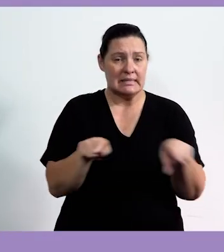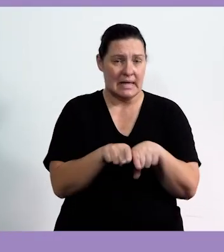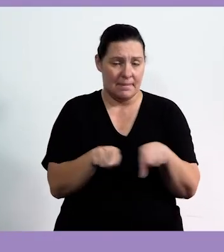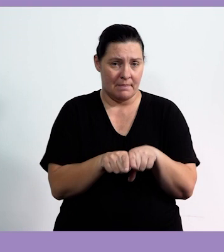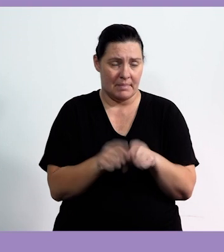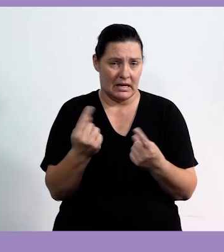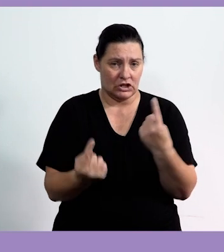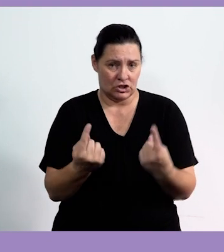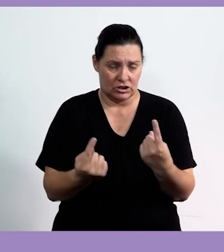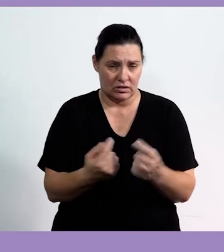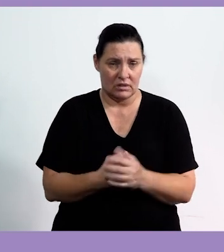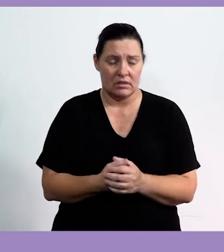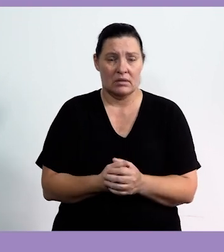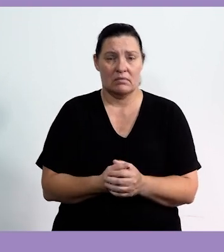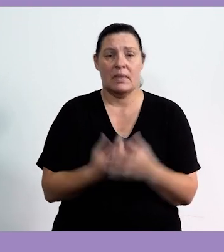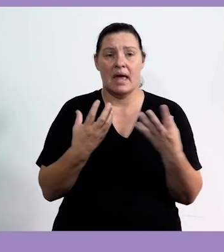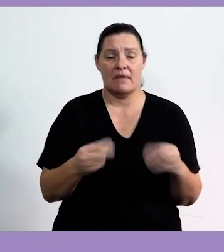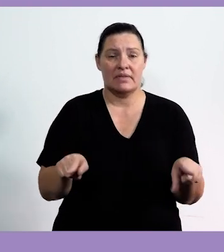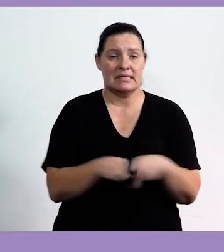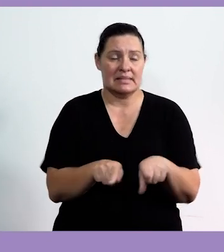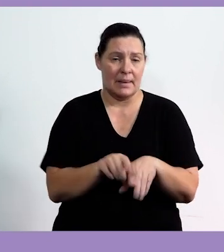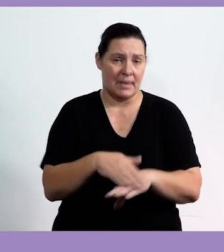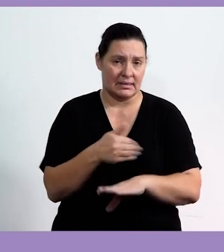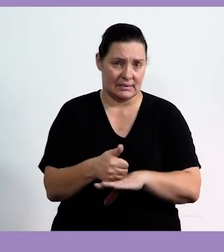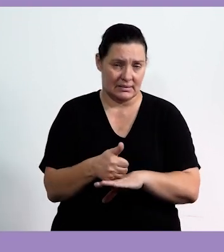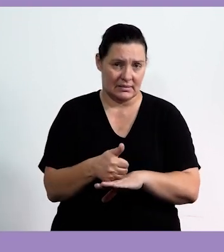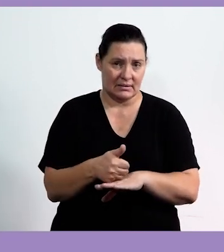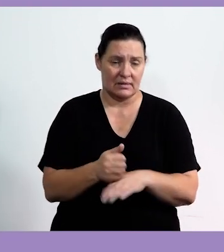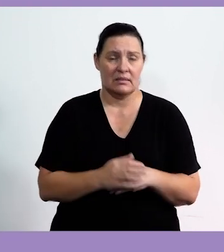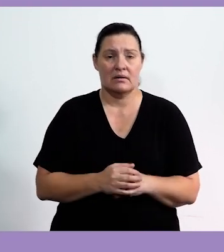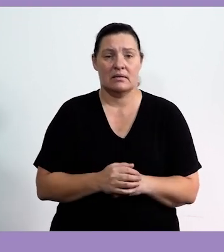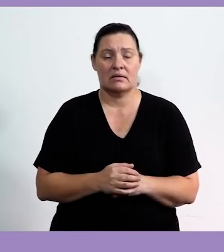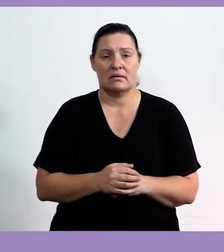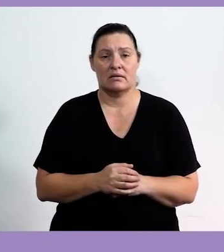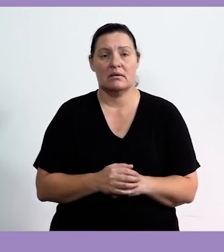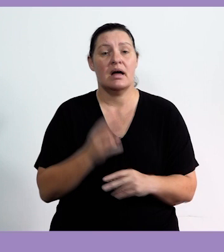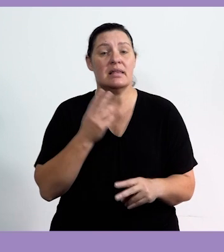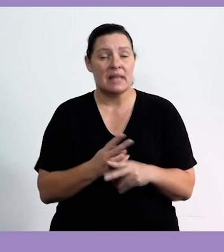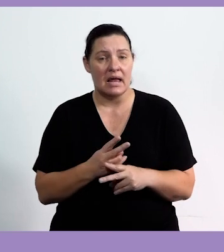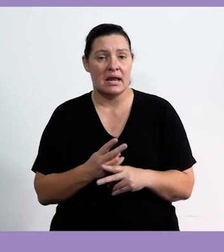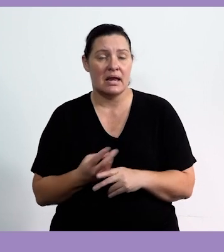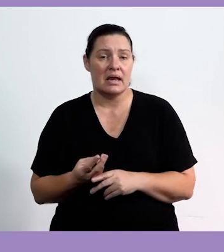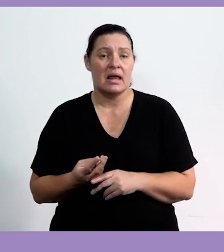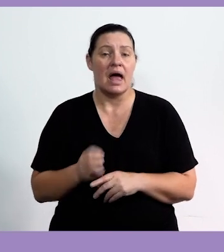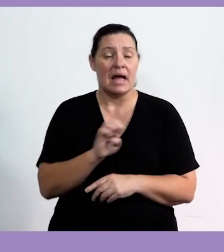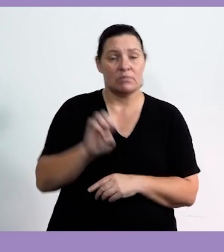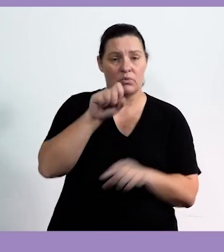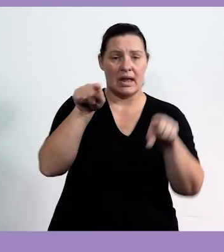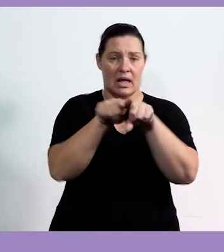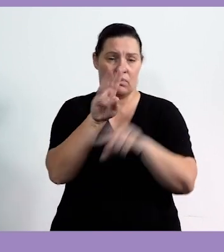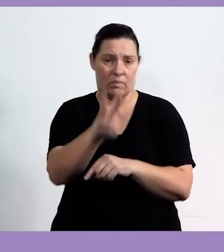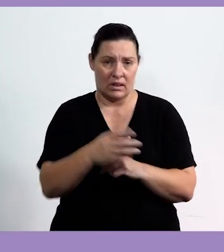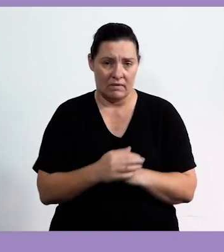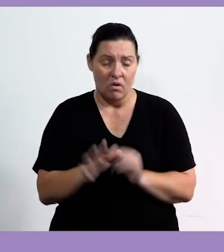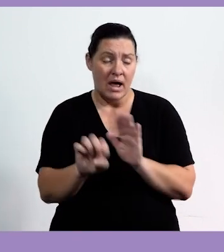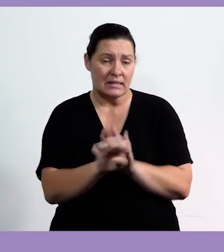are equal to each other and they have the same base, then their exponents will also be